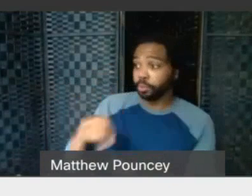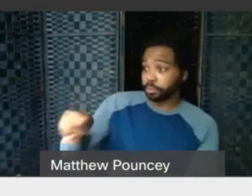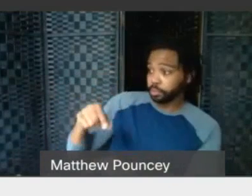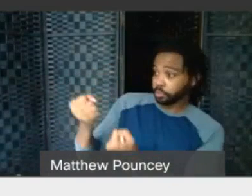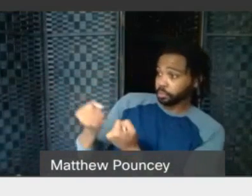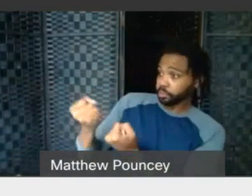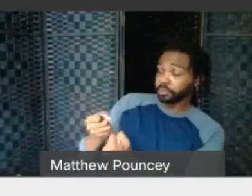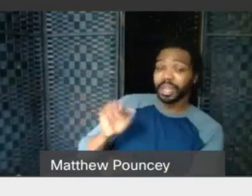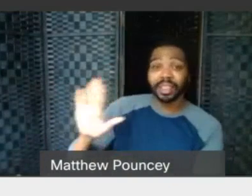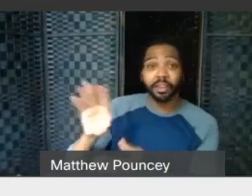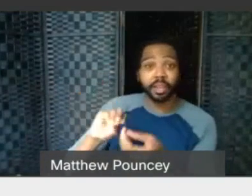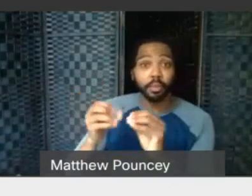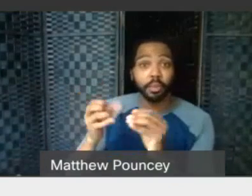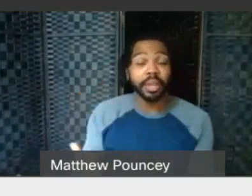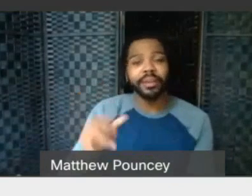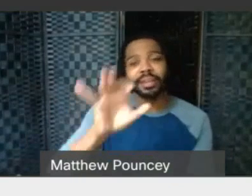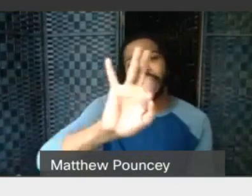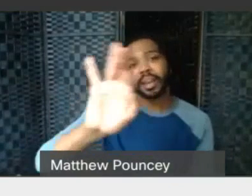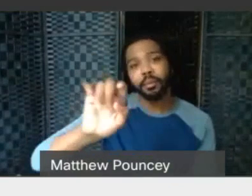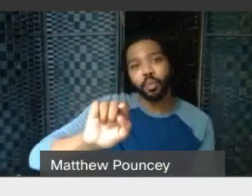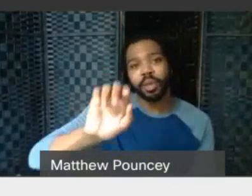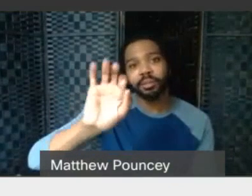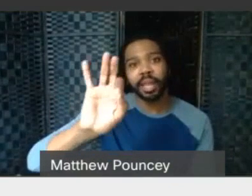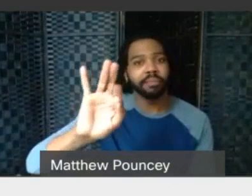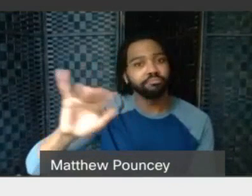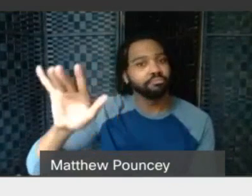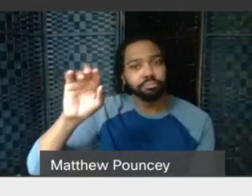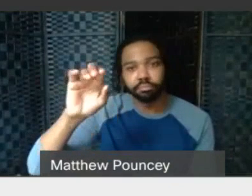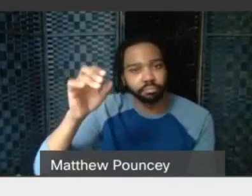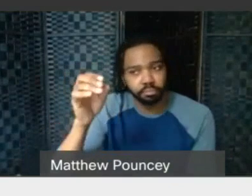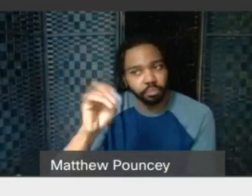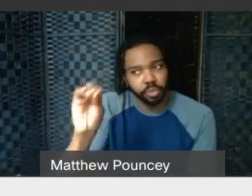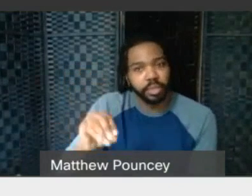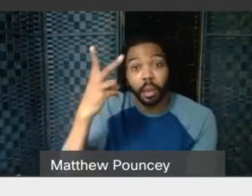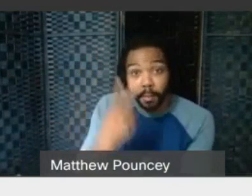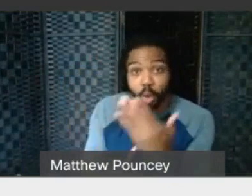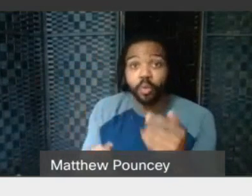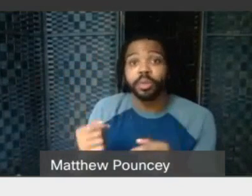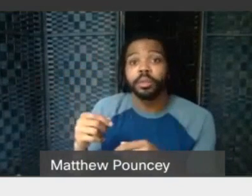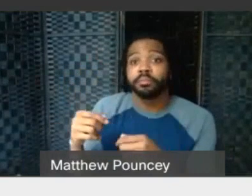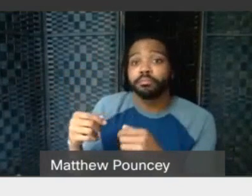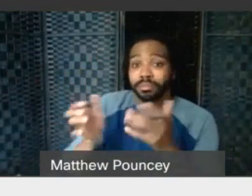up at 99 point some percent in both instances.